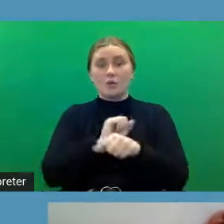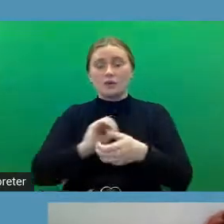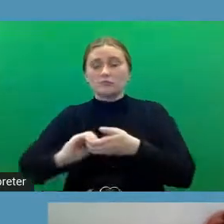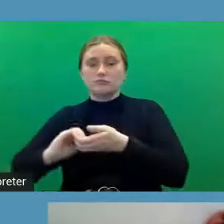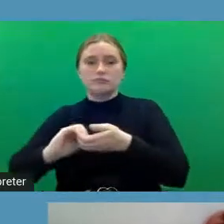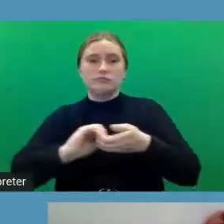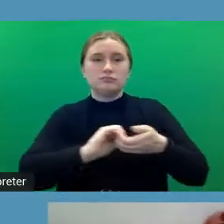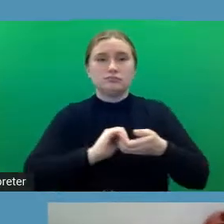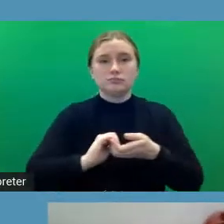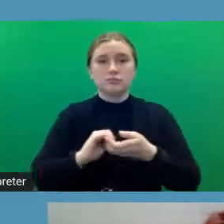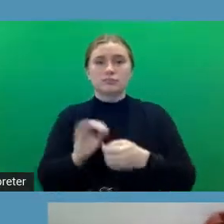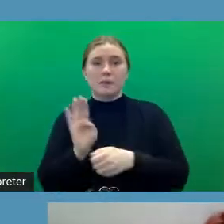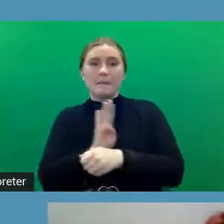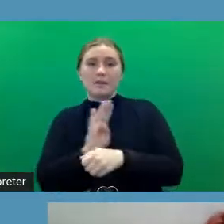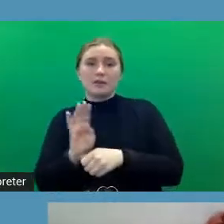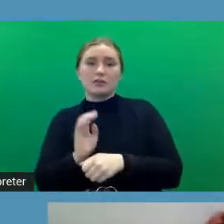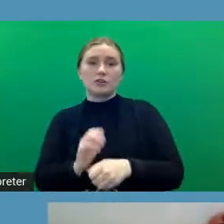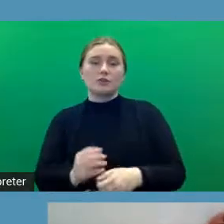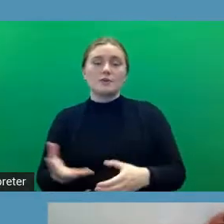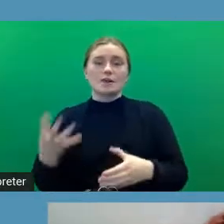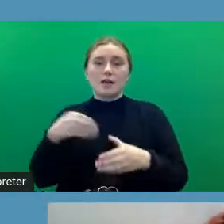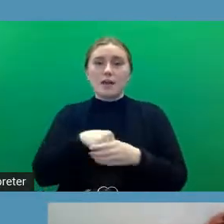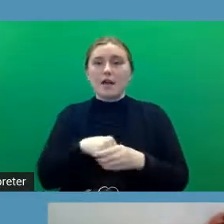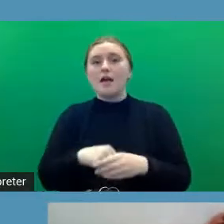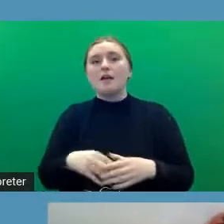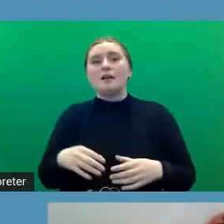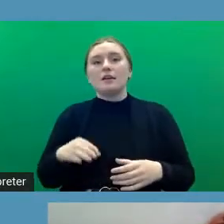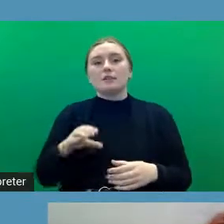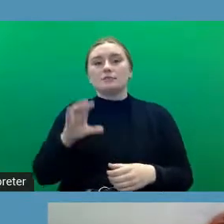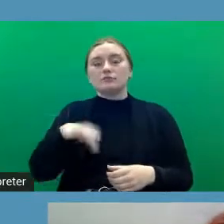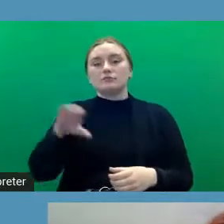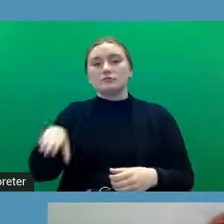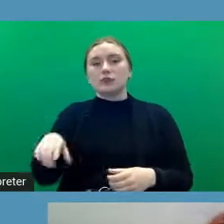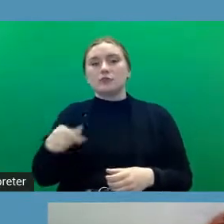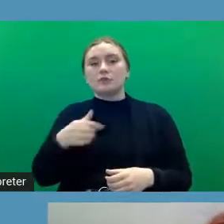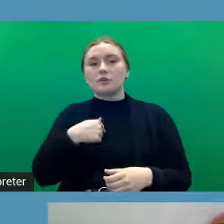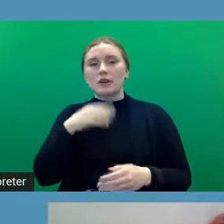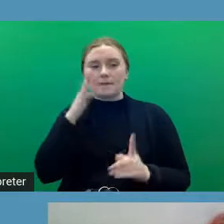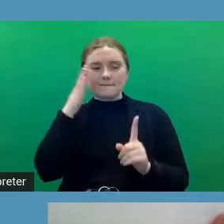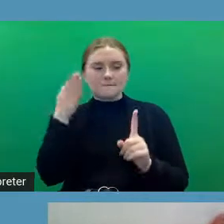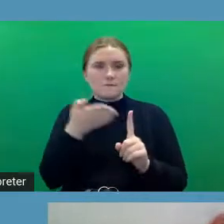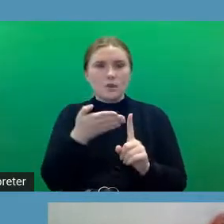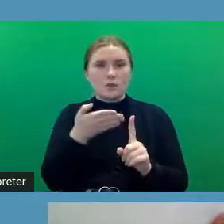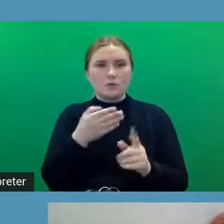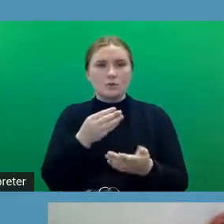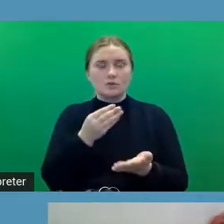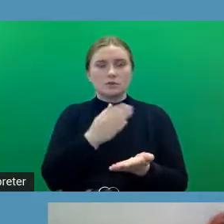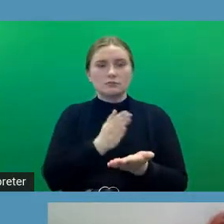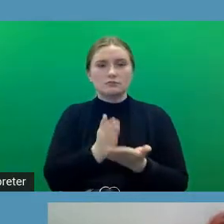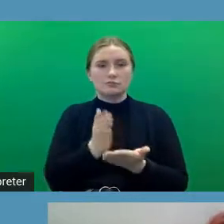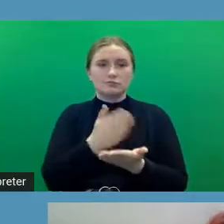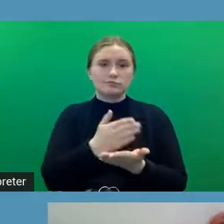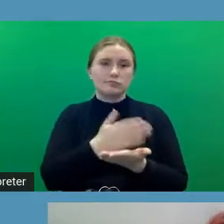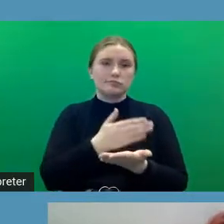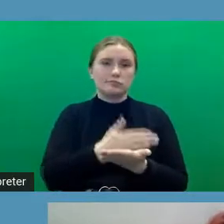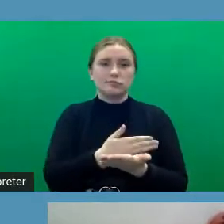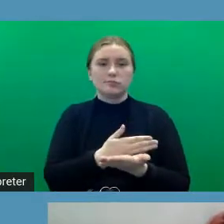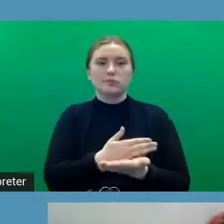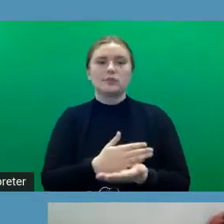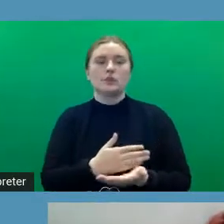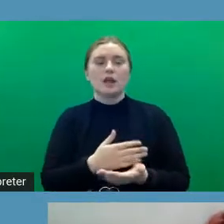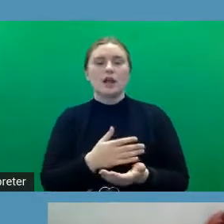for captioning services for our annual conference. What services should I focus on budget-wise in order to provide as